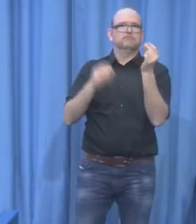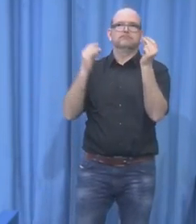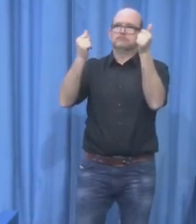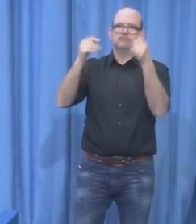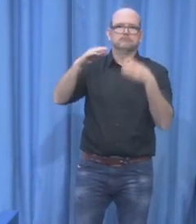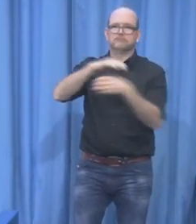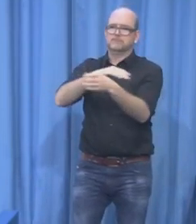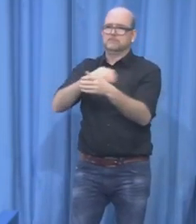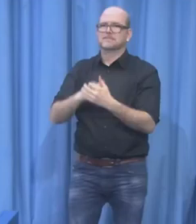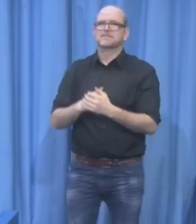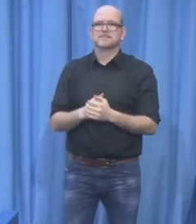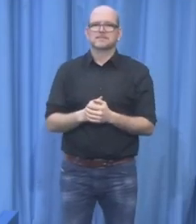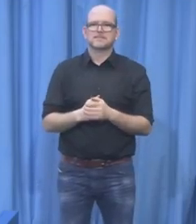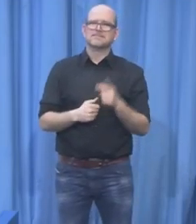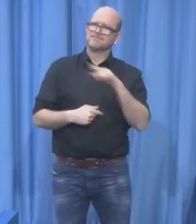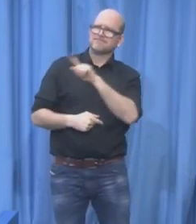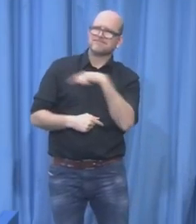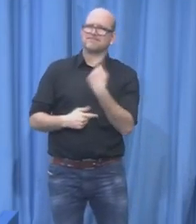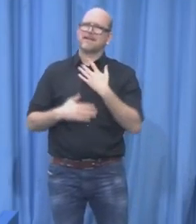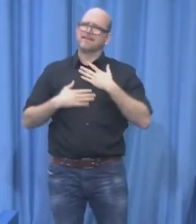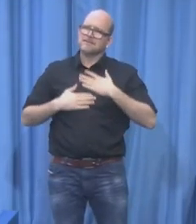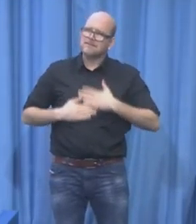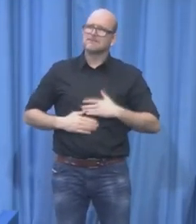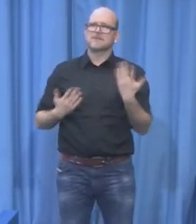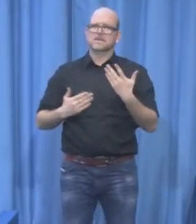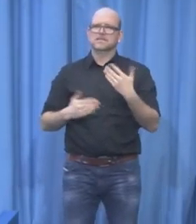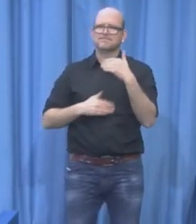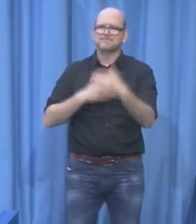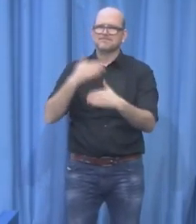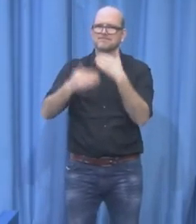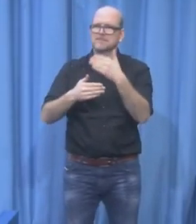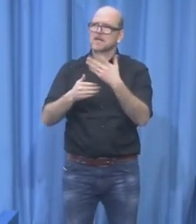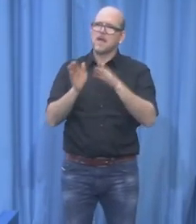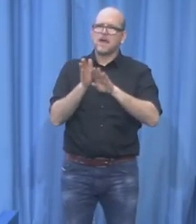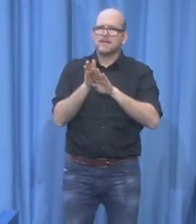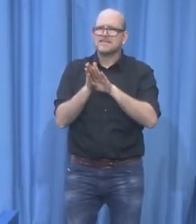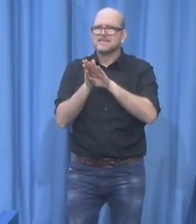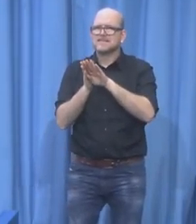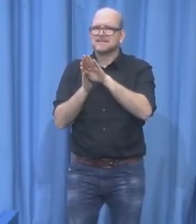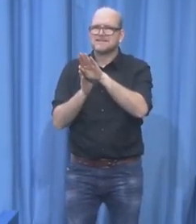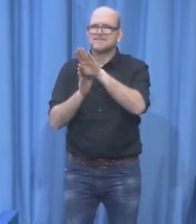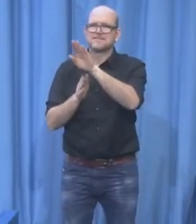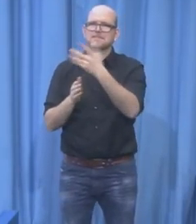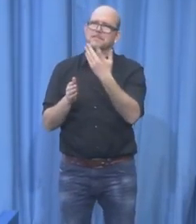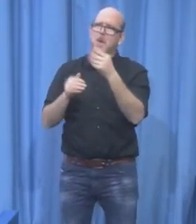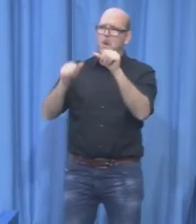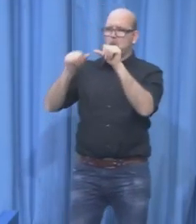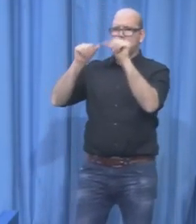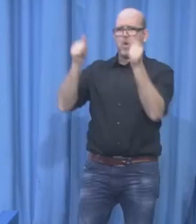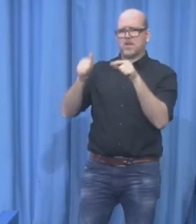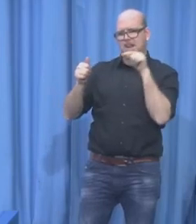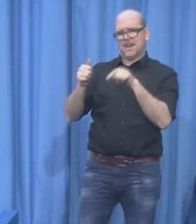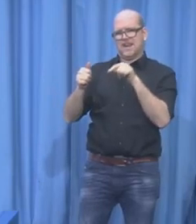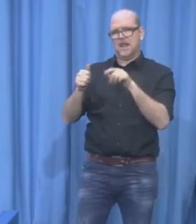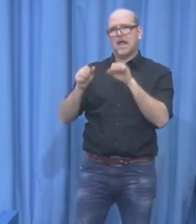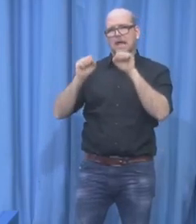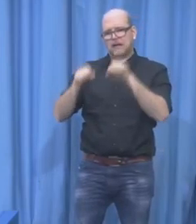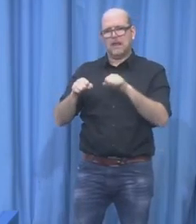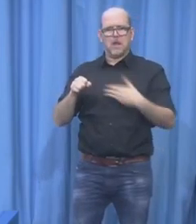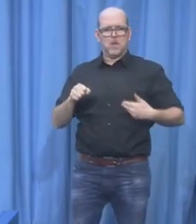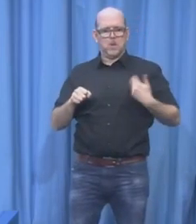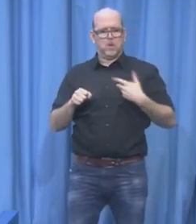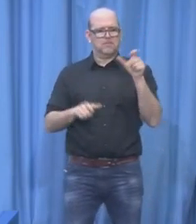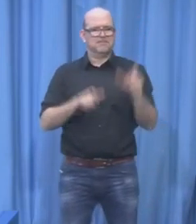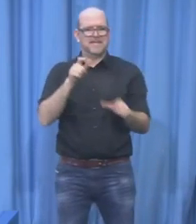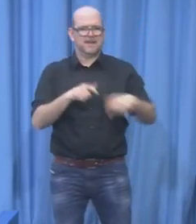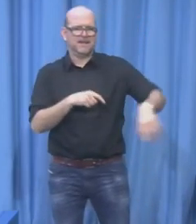really want to see this develop in Ireland, because we really see this as a model for young people, particularly young people with intellectual disabilities, who